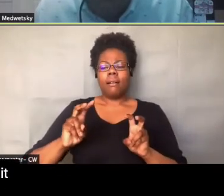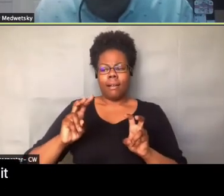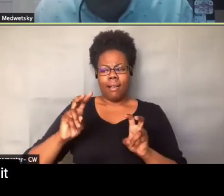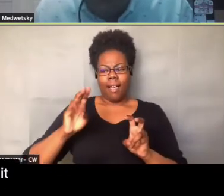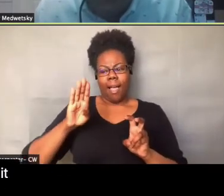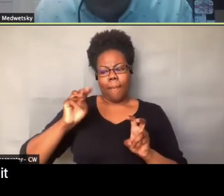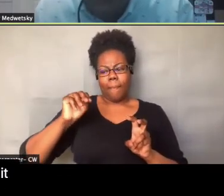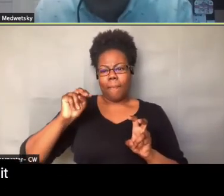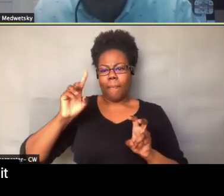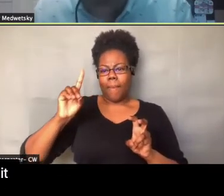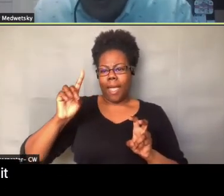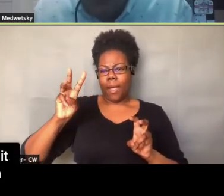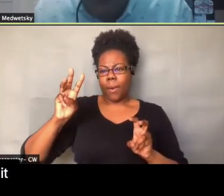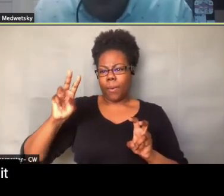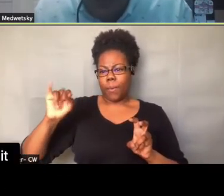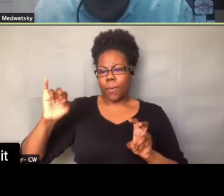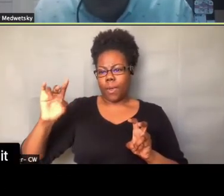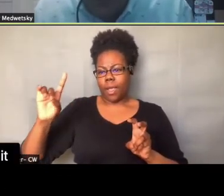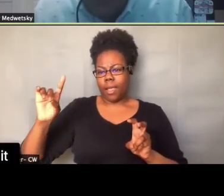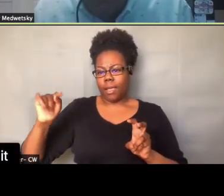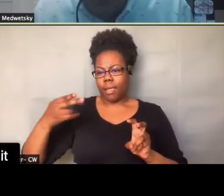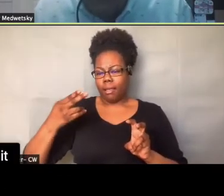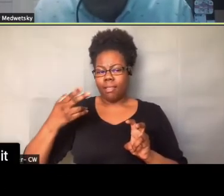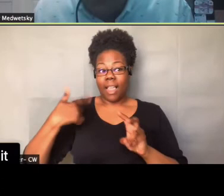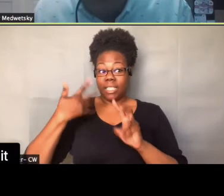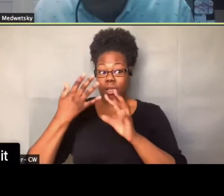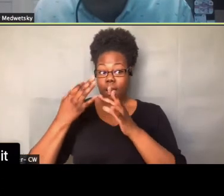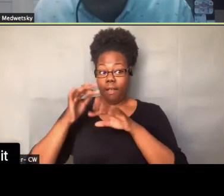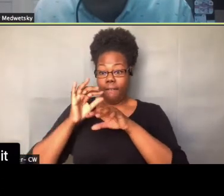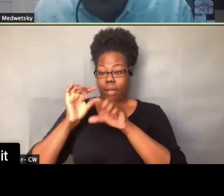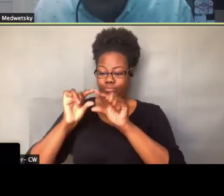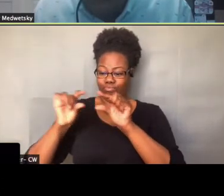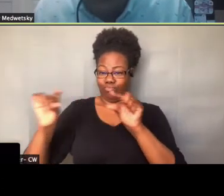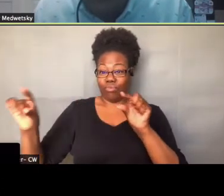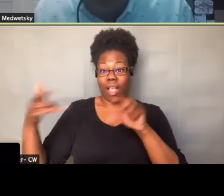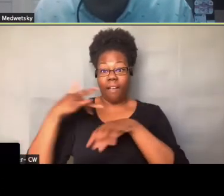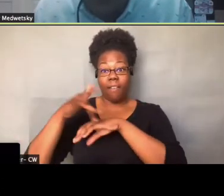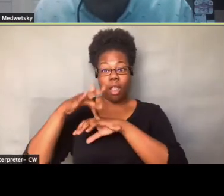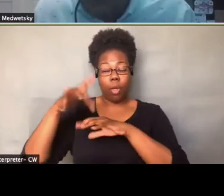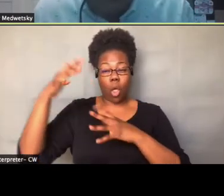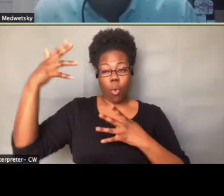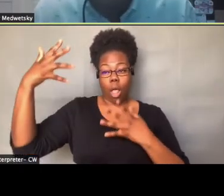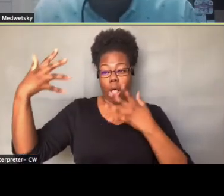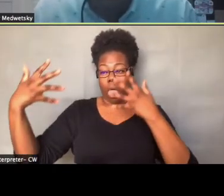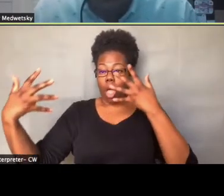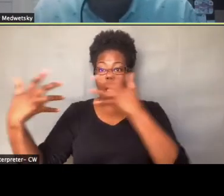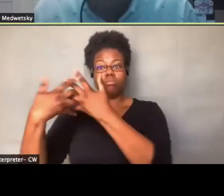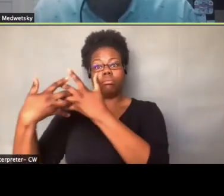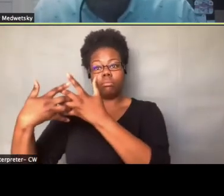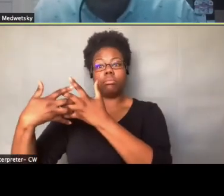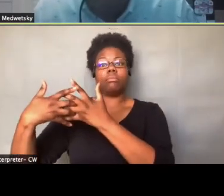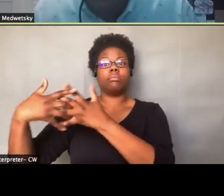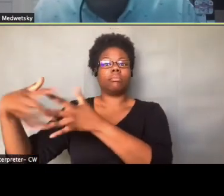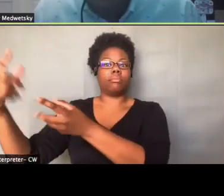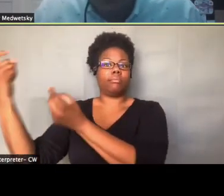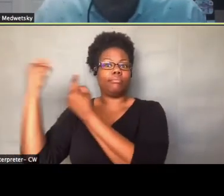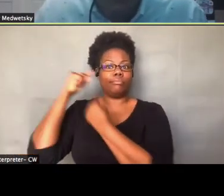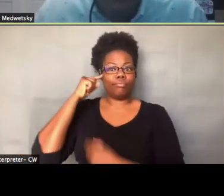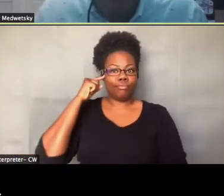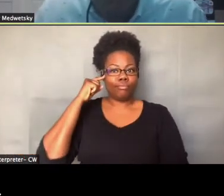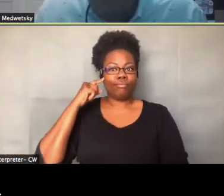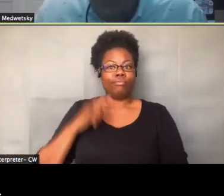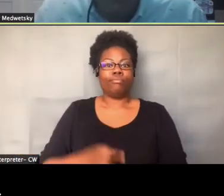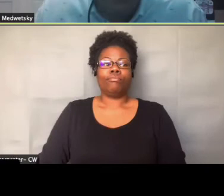then if it appears, and they keep on analyzing, and at any moment there might be another signal that's starting to interfere, it goes to a different time.